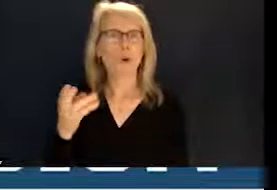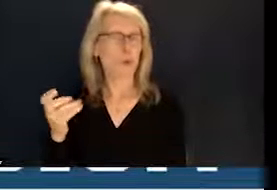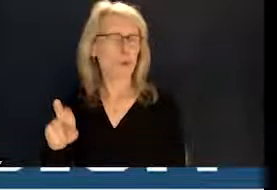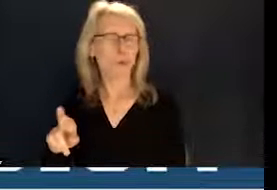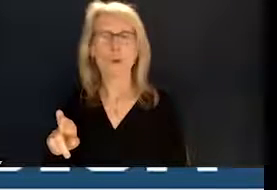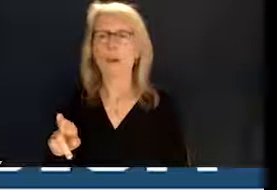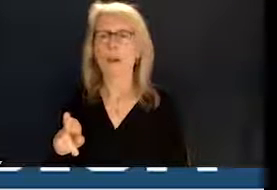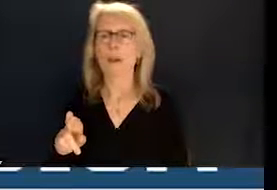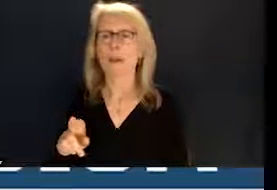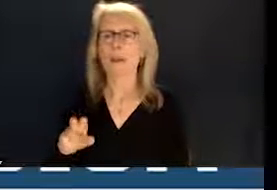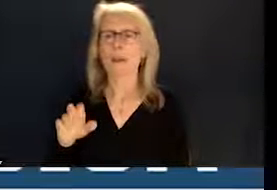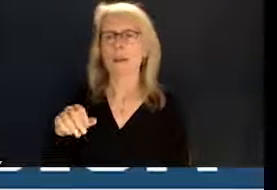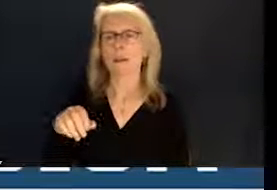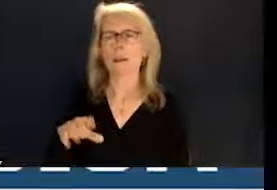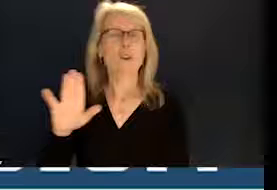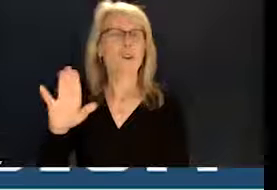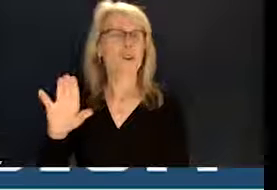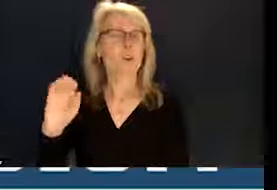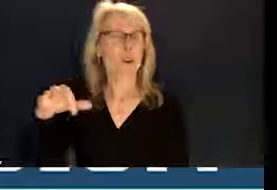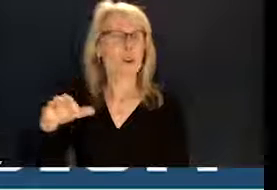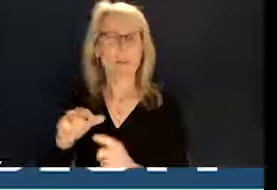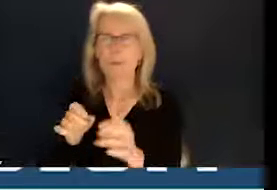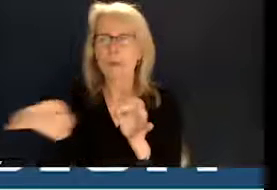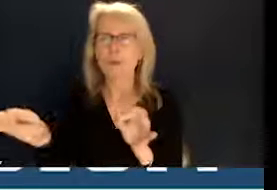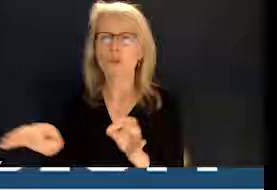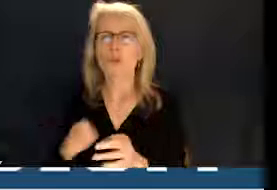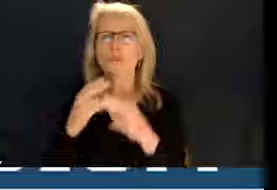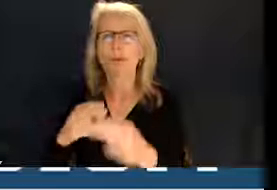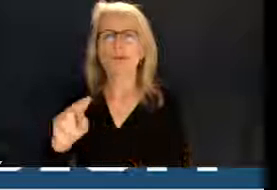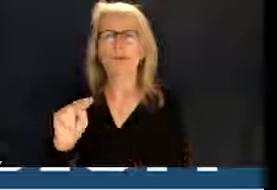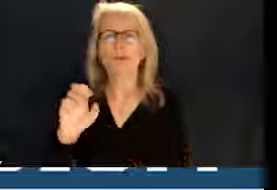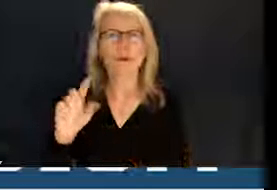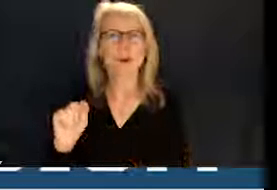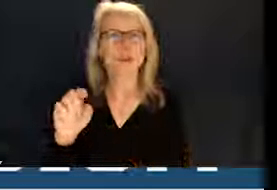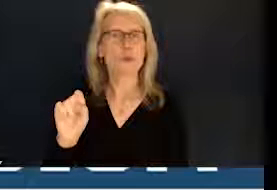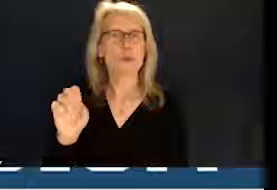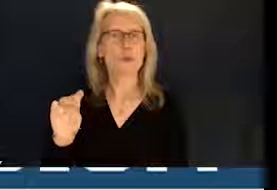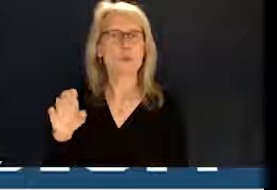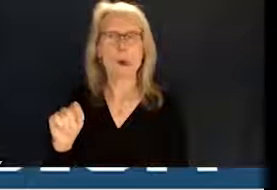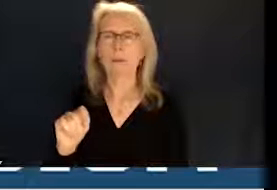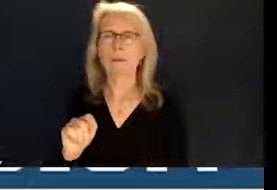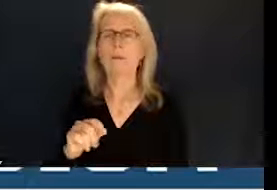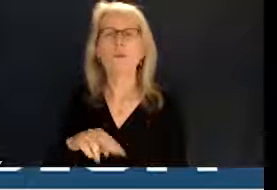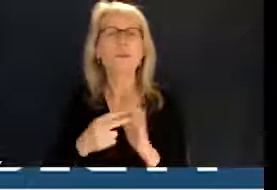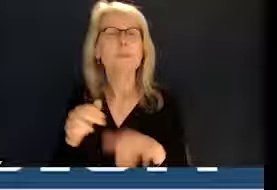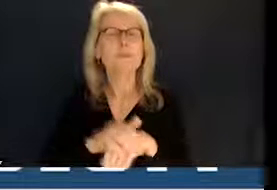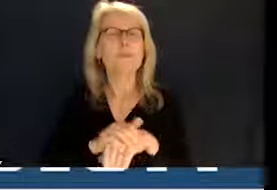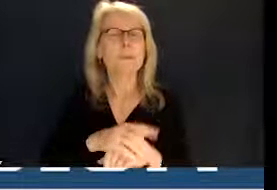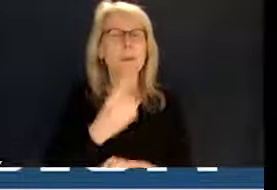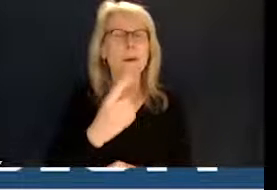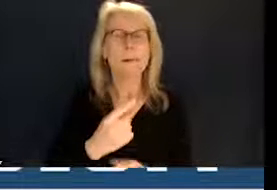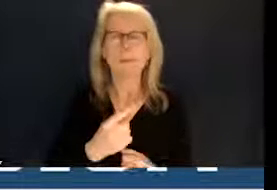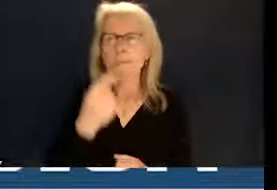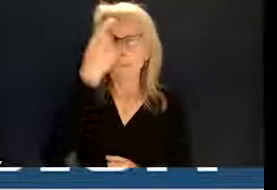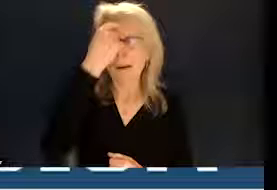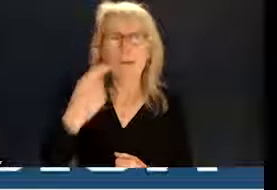in Hunkamitnam that is not sumat, or one mind, one heart. And it talks about our connections to each other,